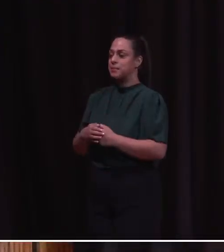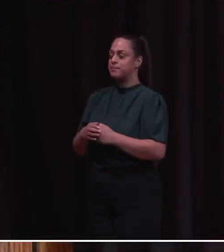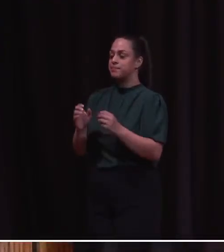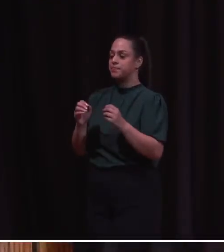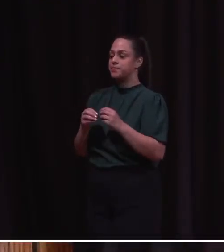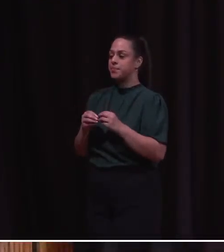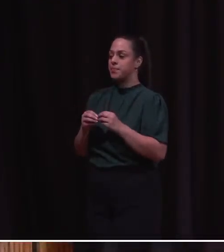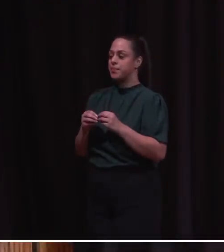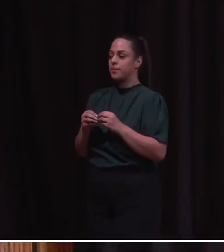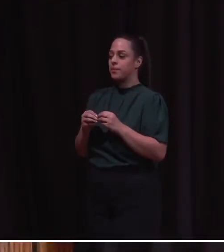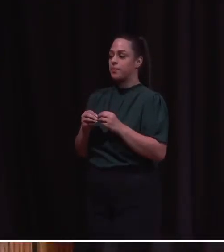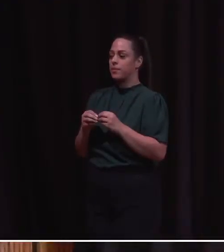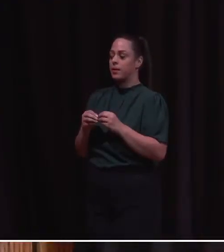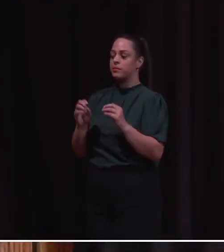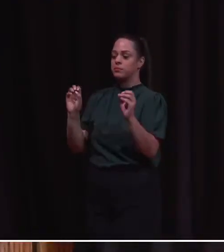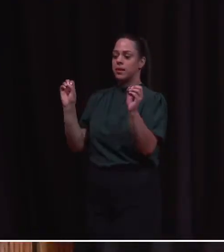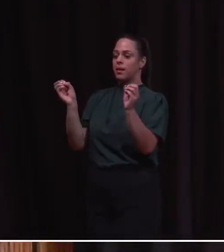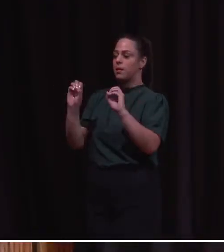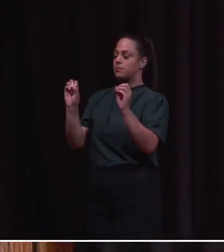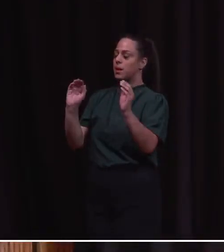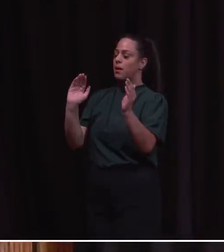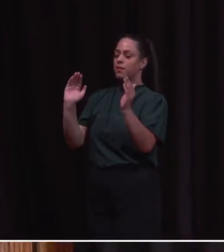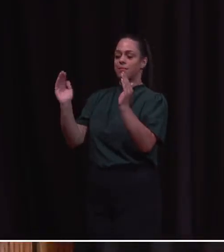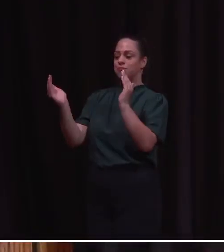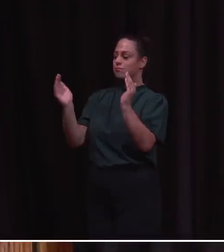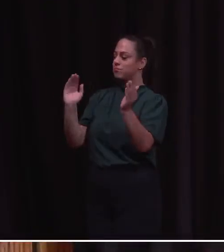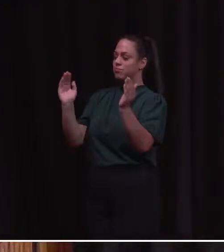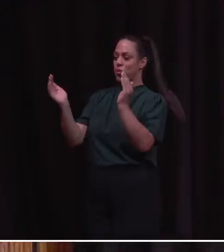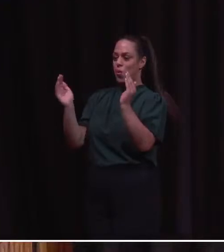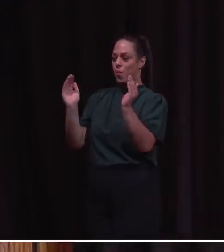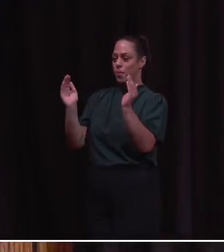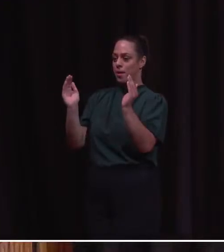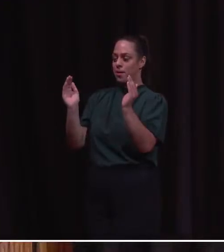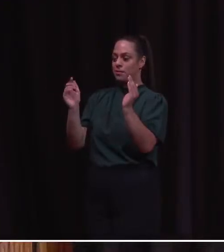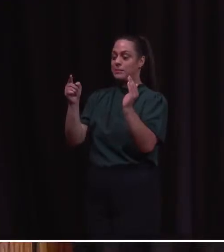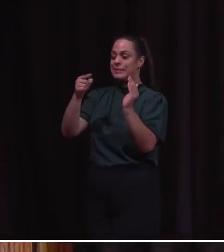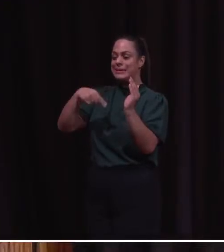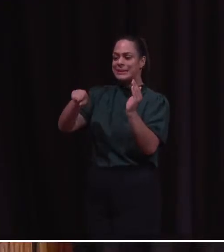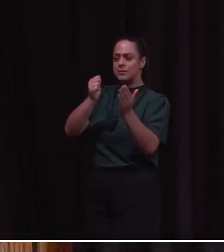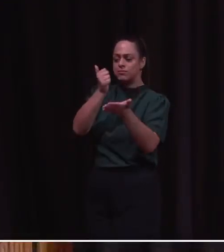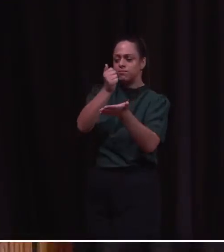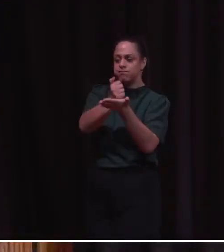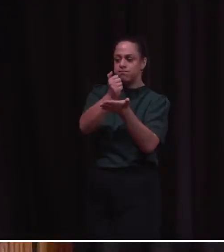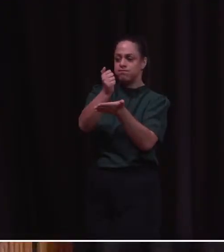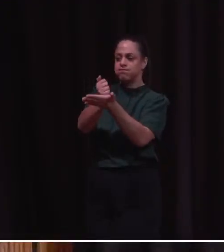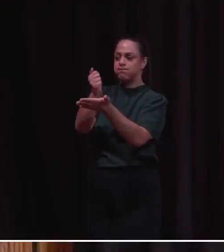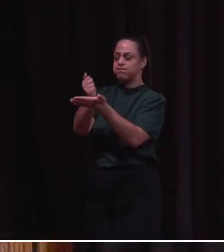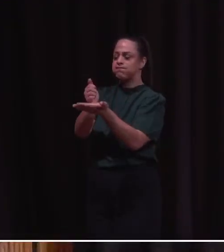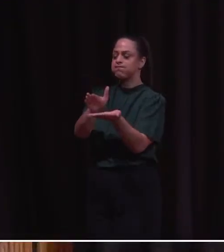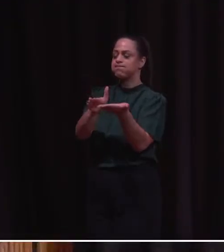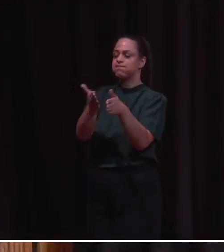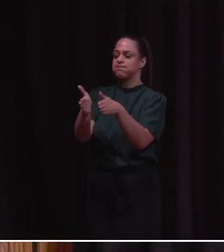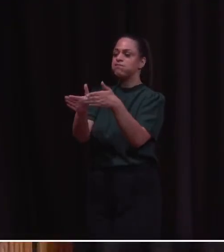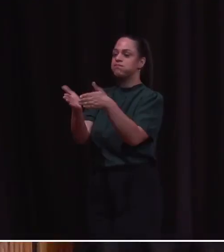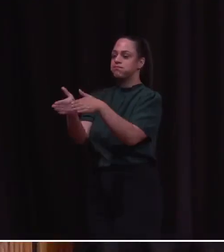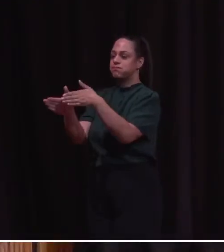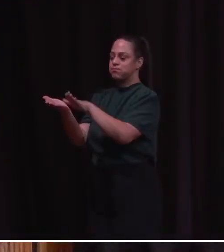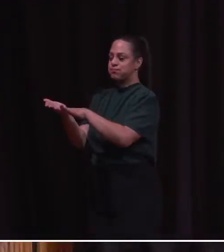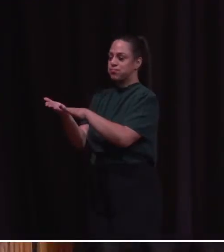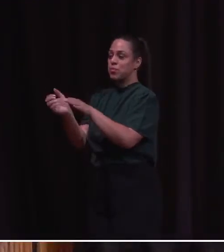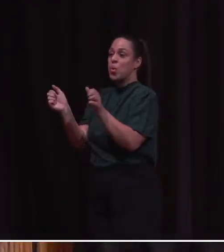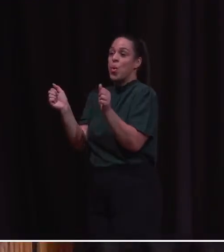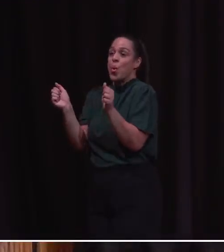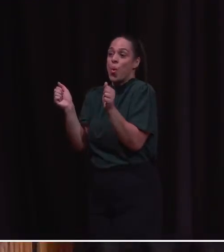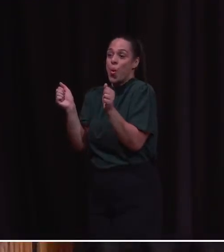Pedro Alvarado's treacherous massacre of the Aztec warrior nobles. After Cortés departed